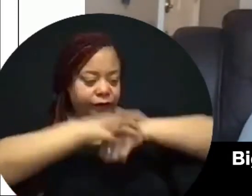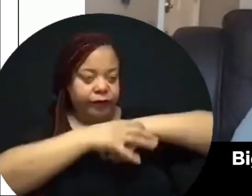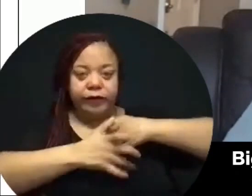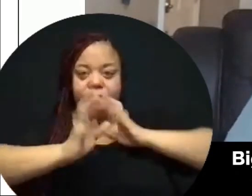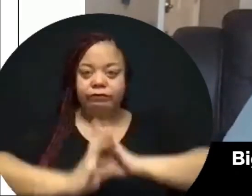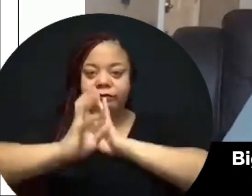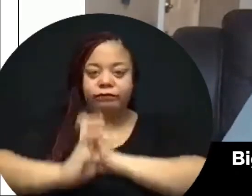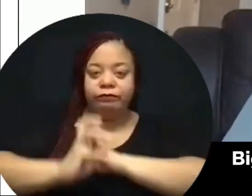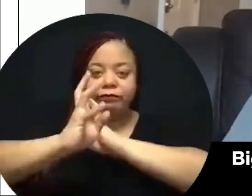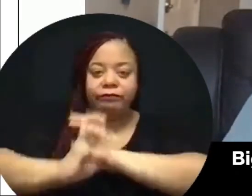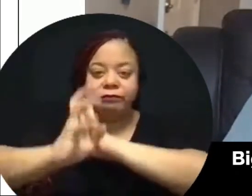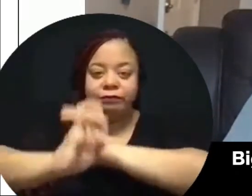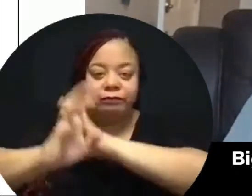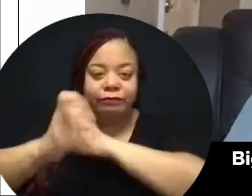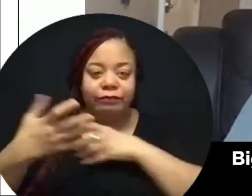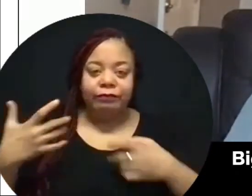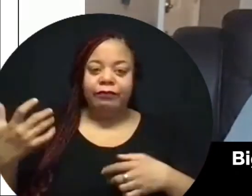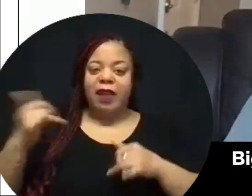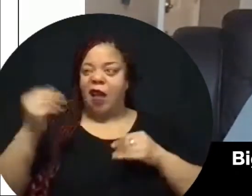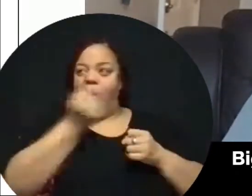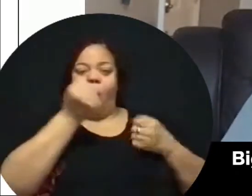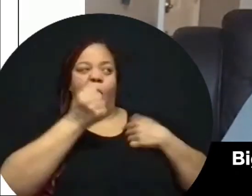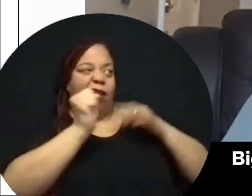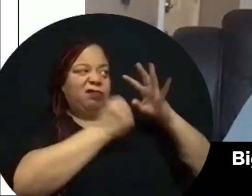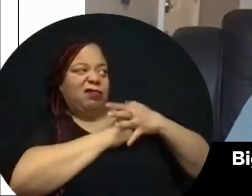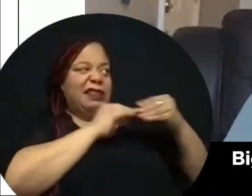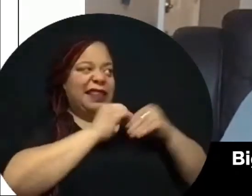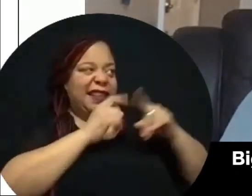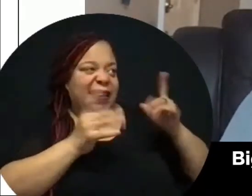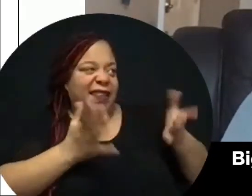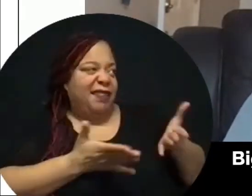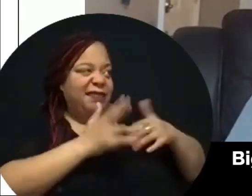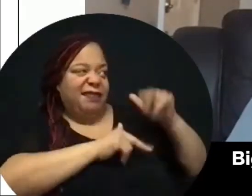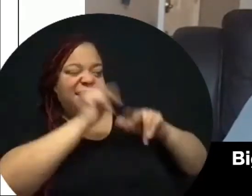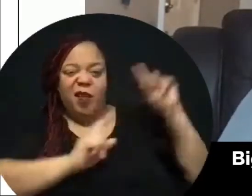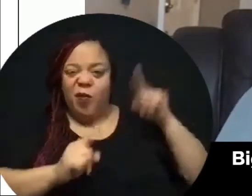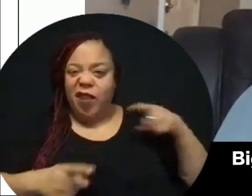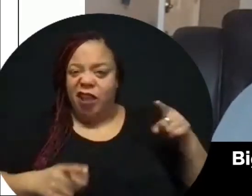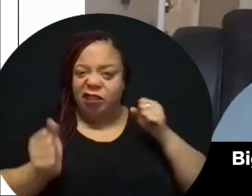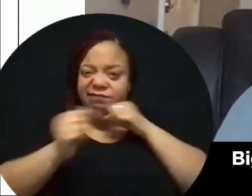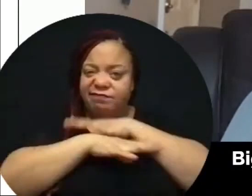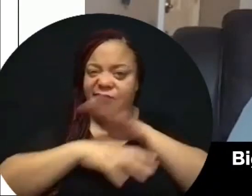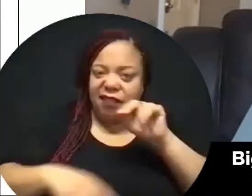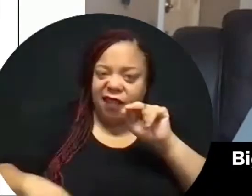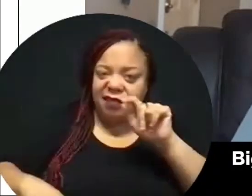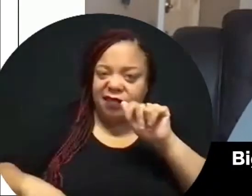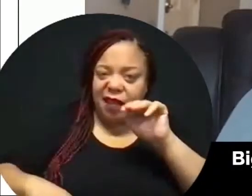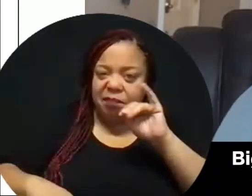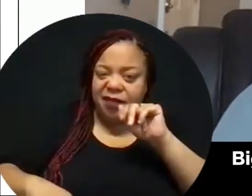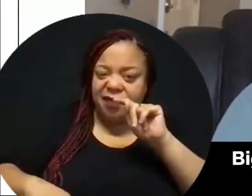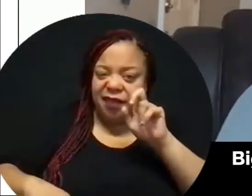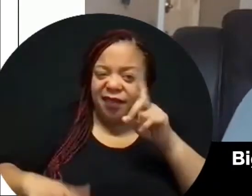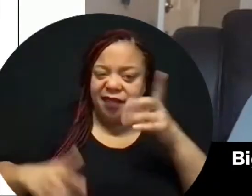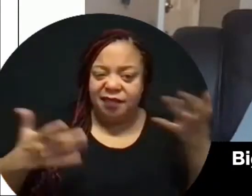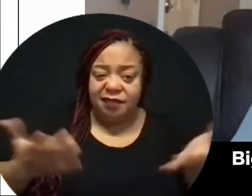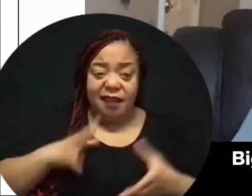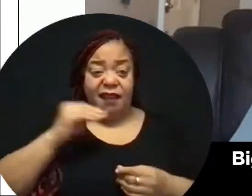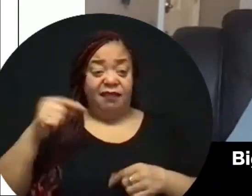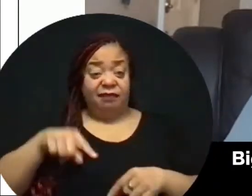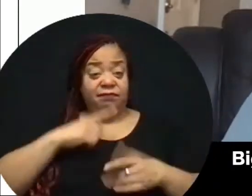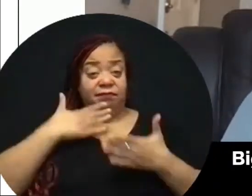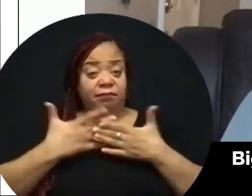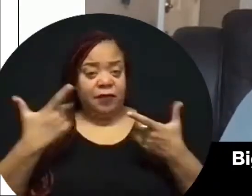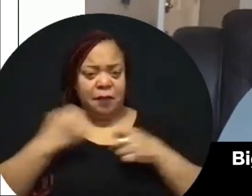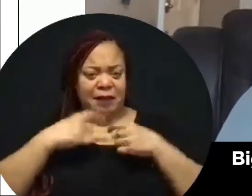I'm blanking the uprising that happened Attica, and how they were like doing tests on prisoners within inside of